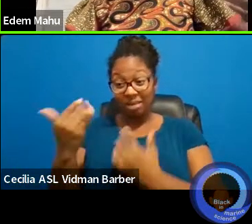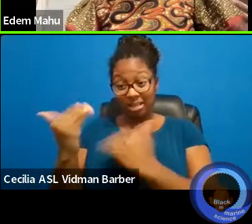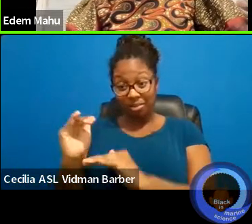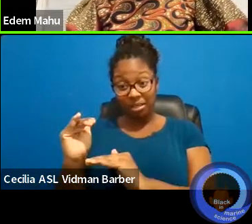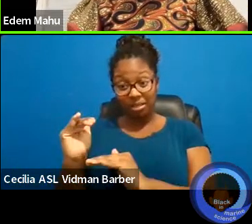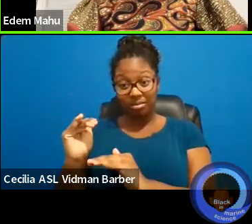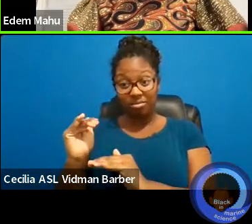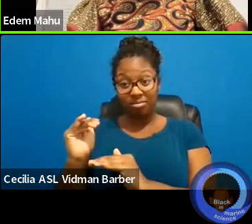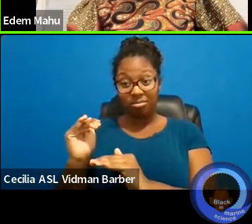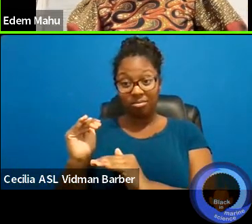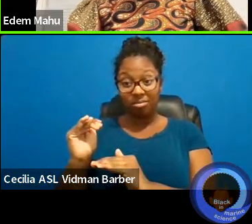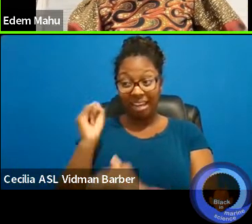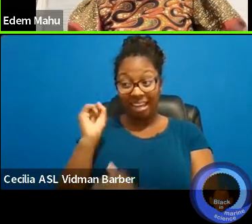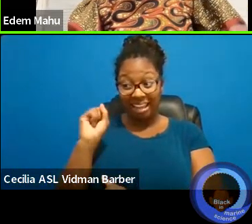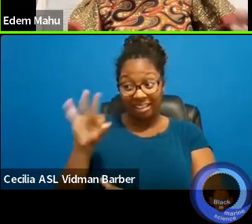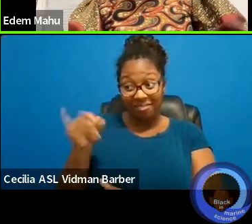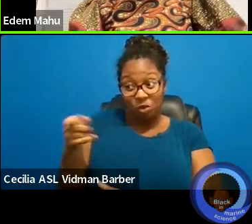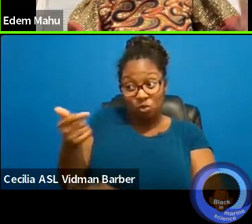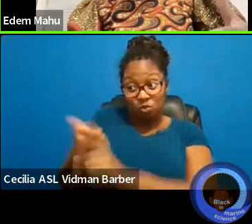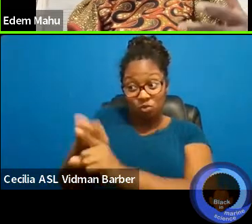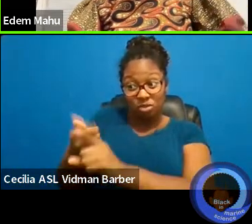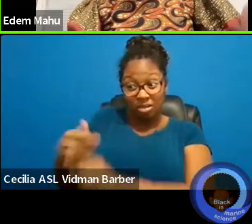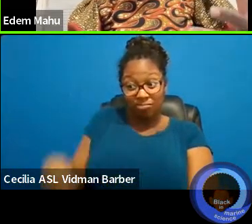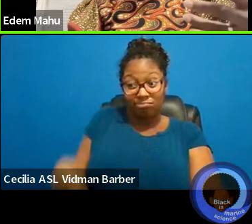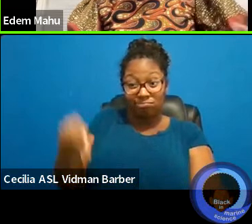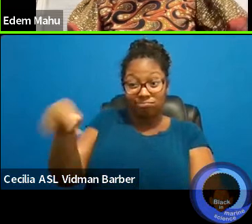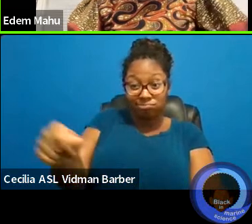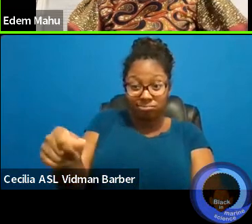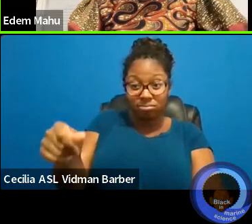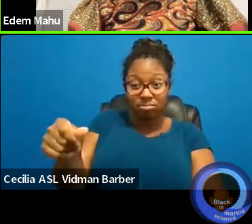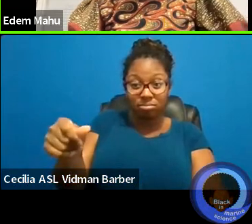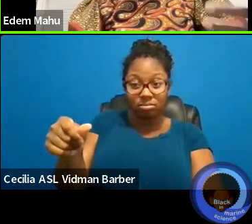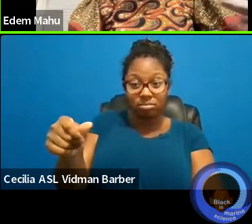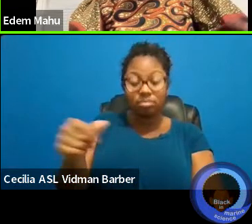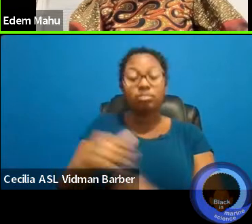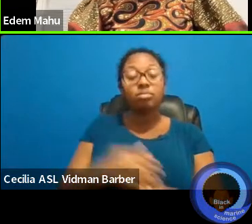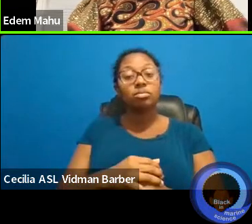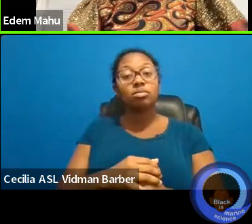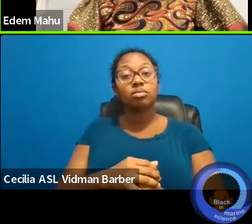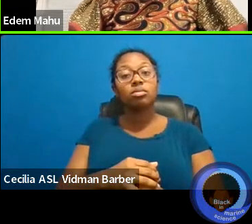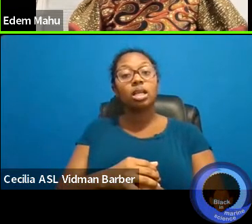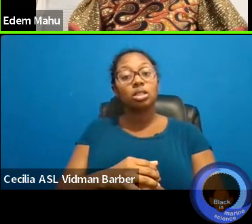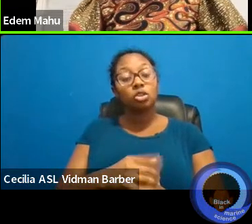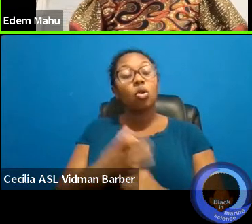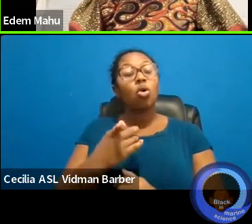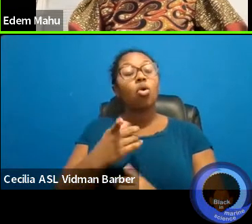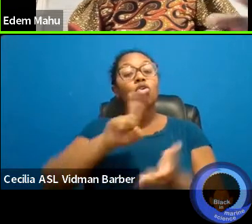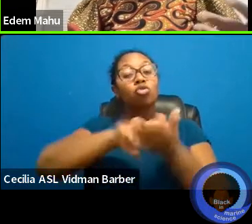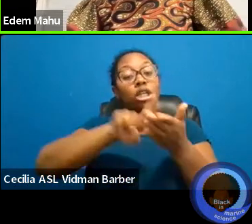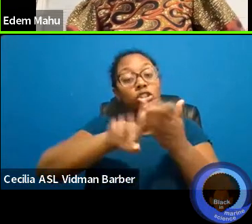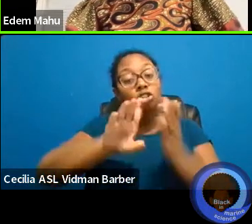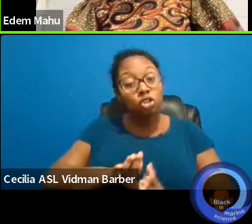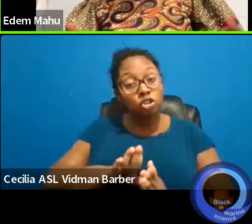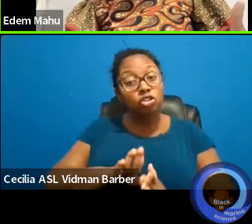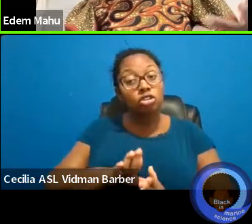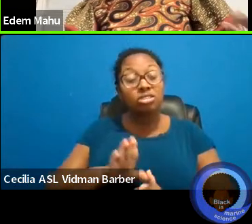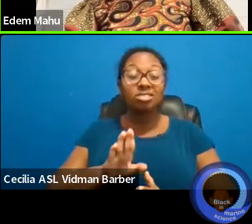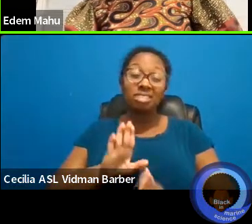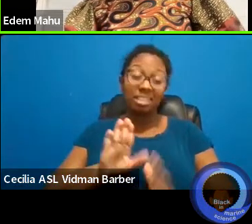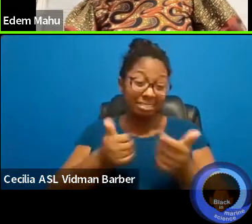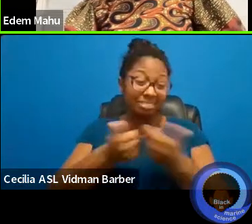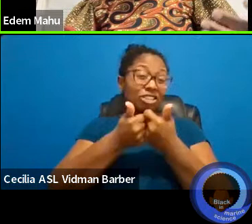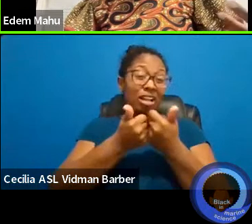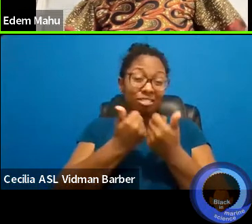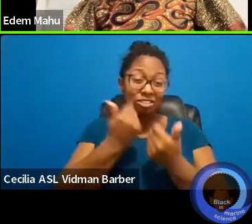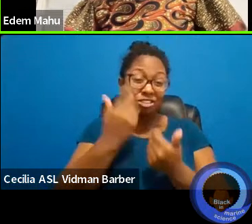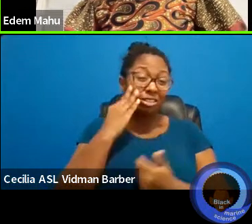We scientists, or we those who are researchers who have to supervise these students, also have challenges as far